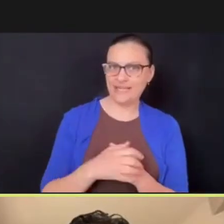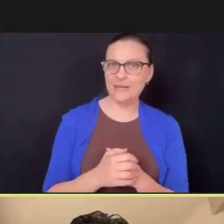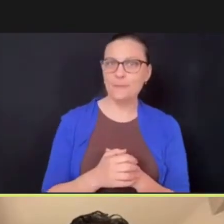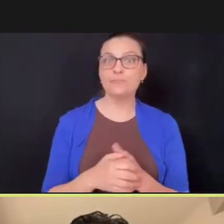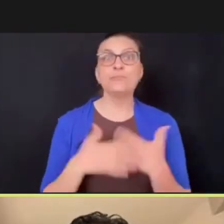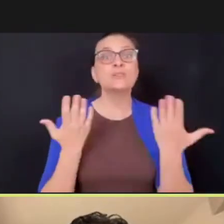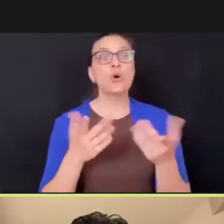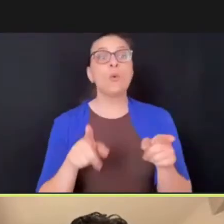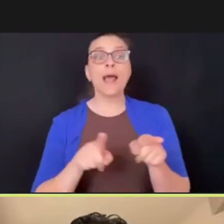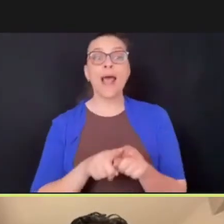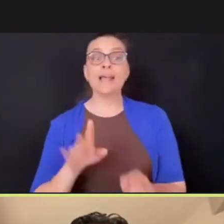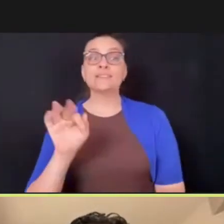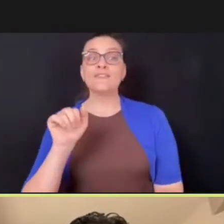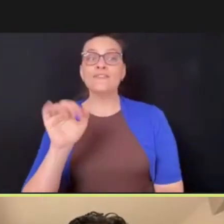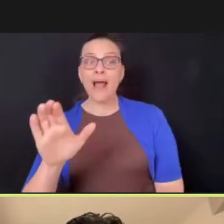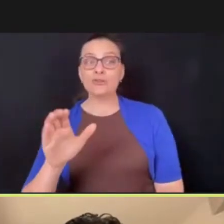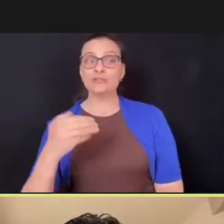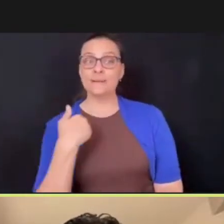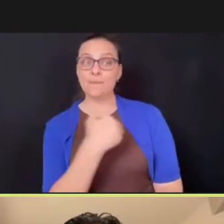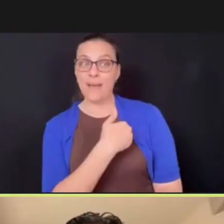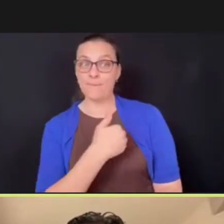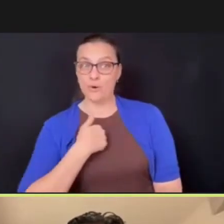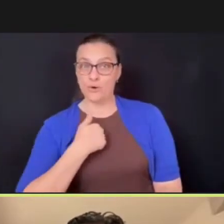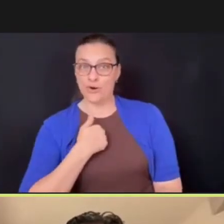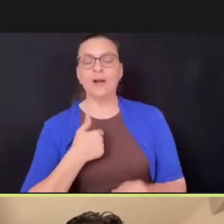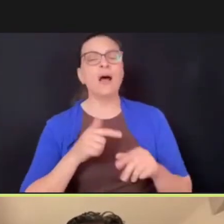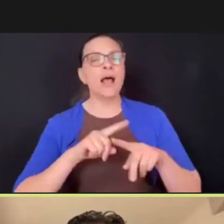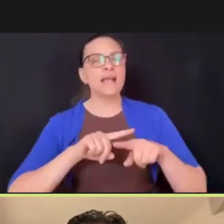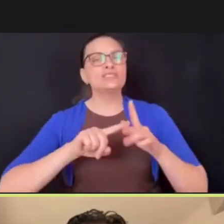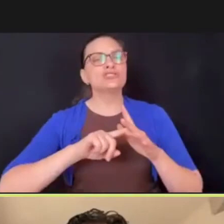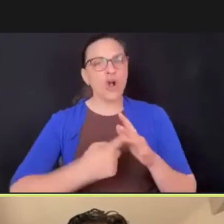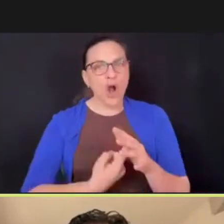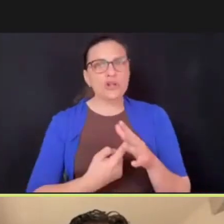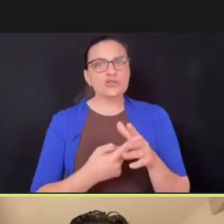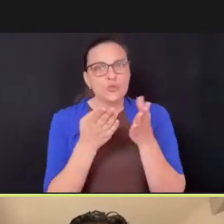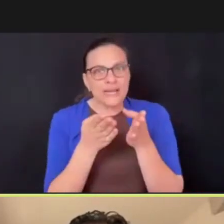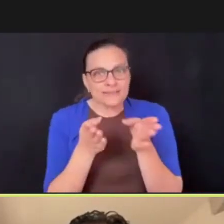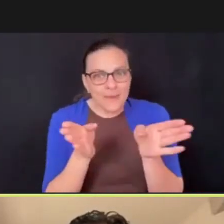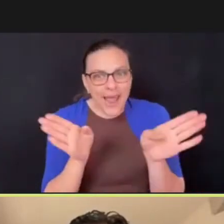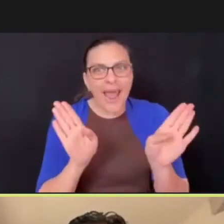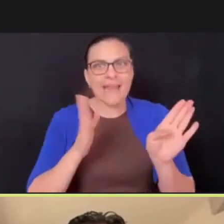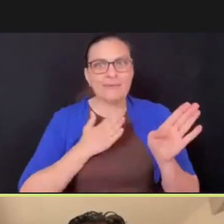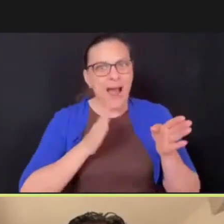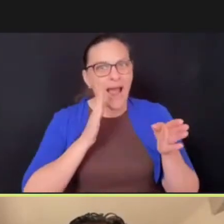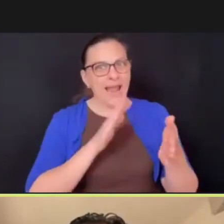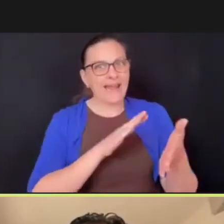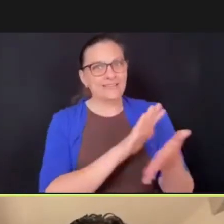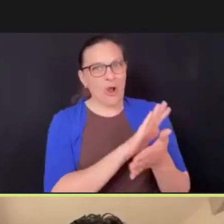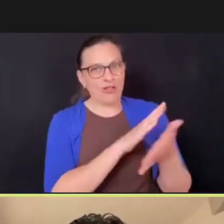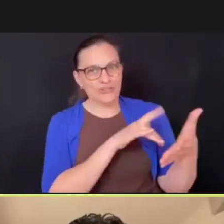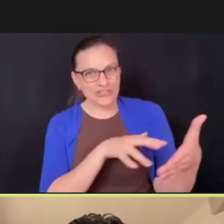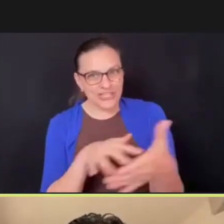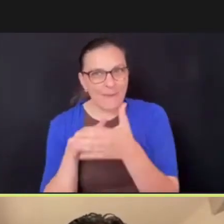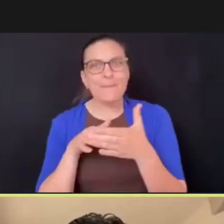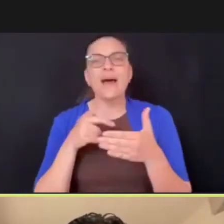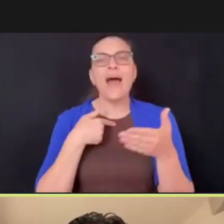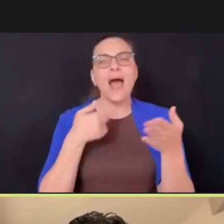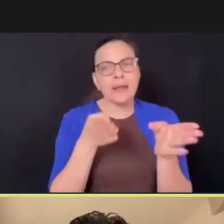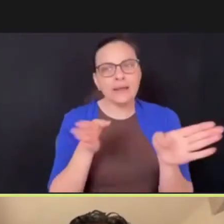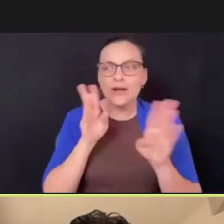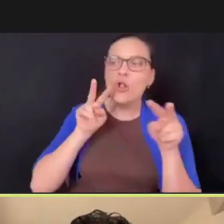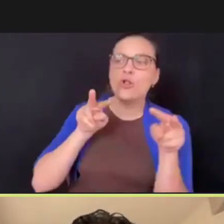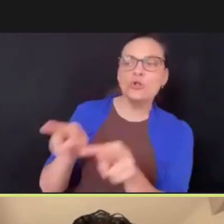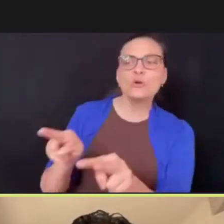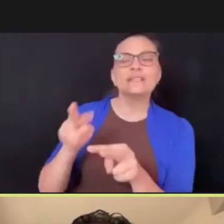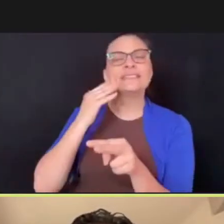faculty member, I've started to expand my scholarship looking at experiences of mental illness among